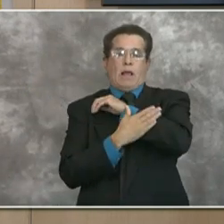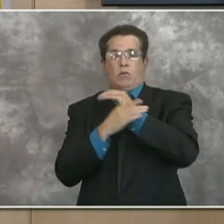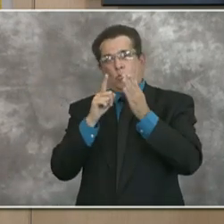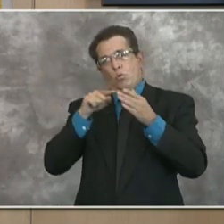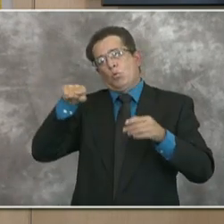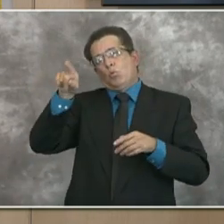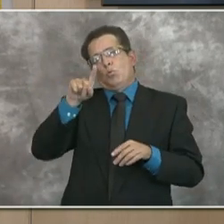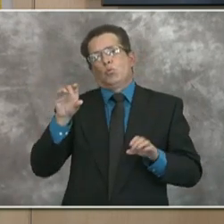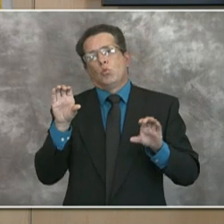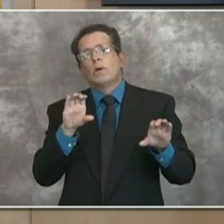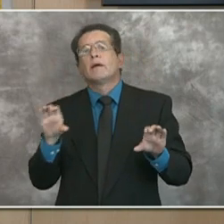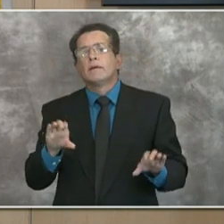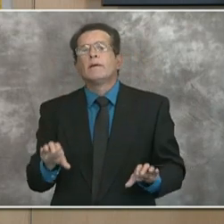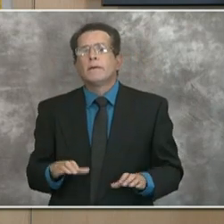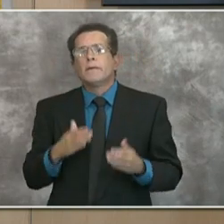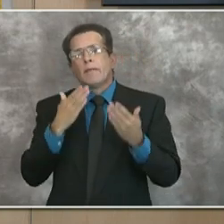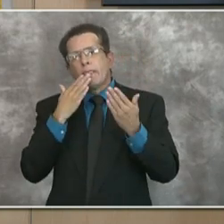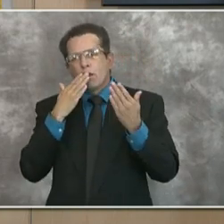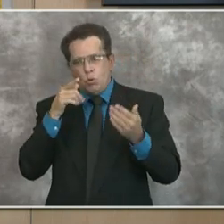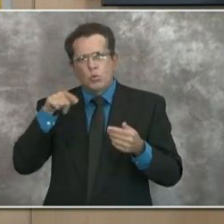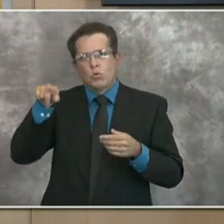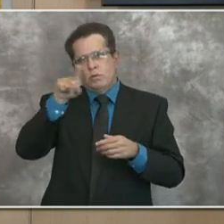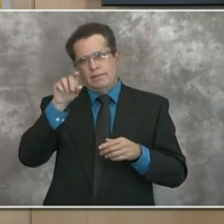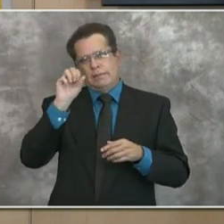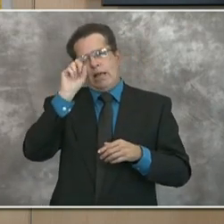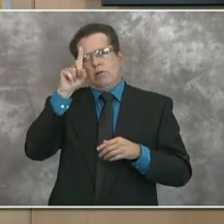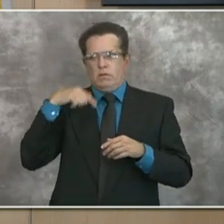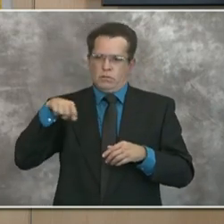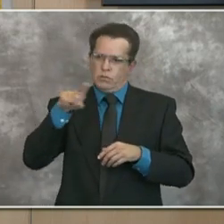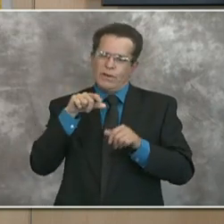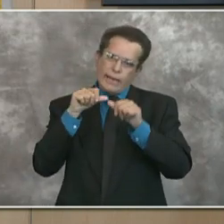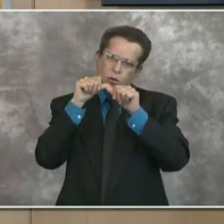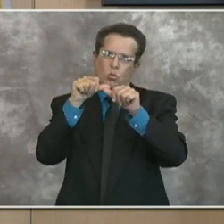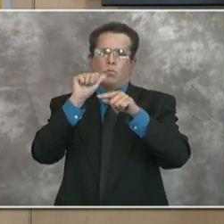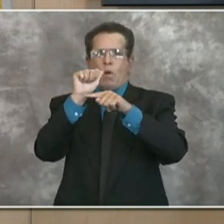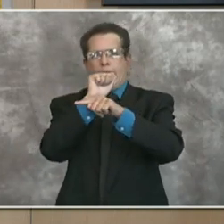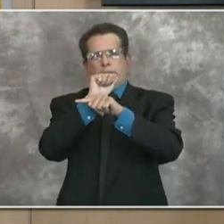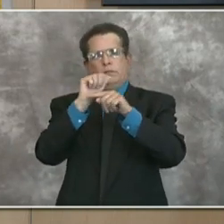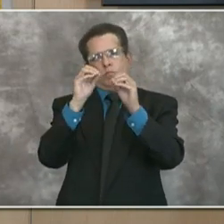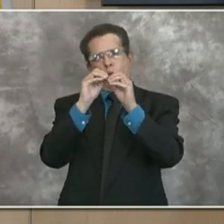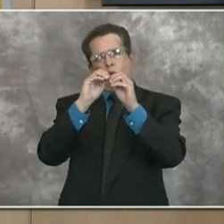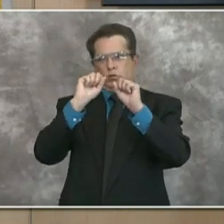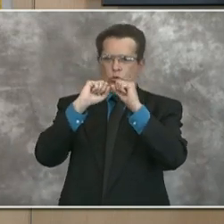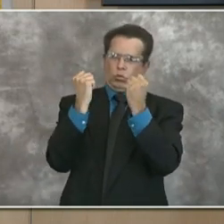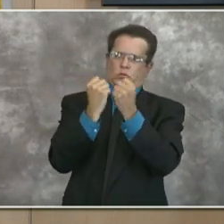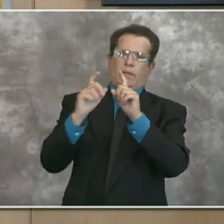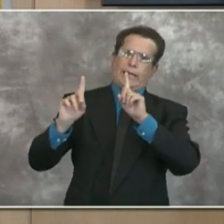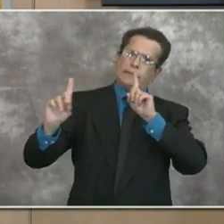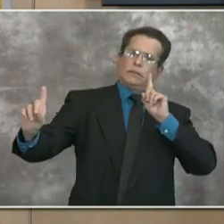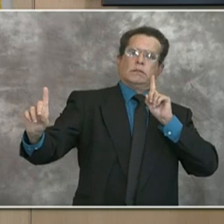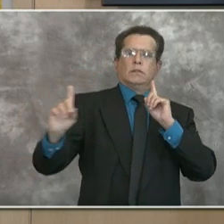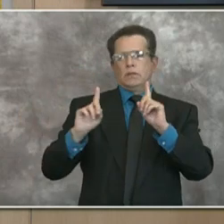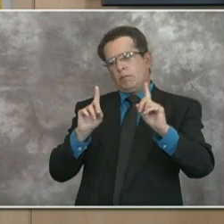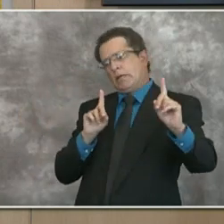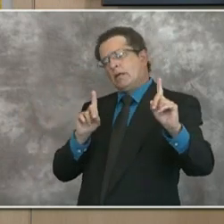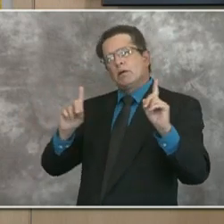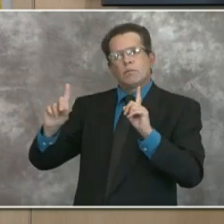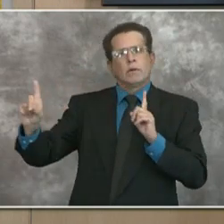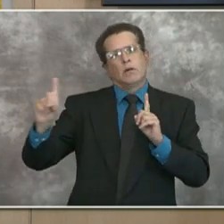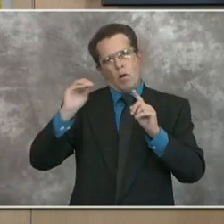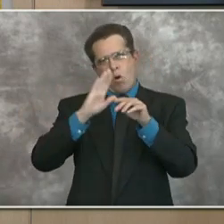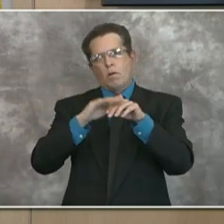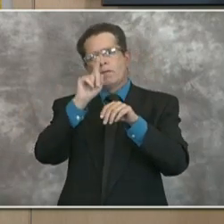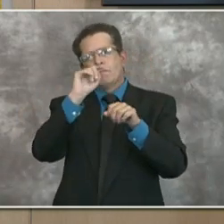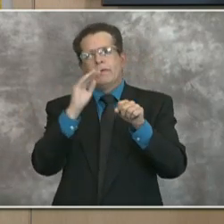doing. San Diegans, let's continue to practice social distancing at our beaches so that we